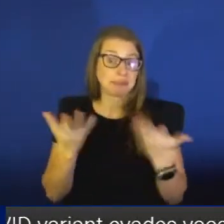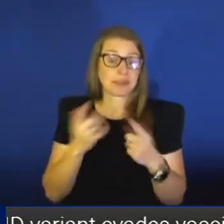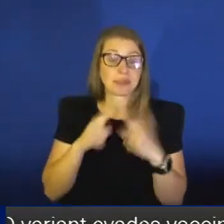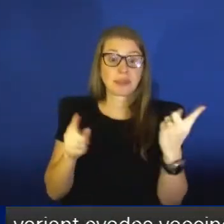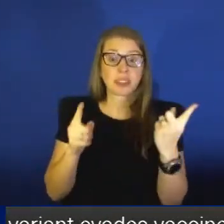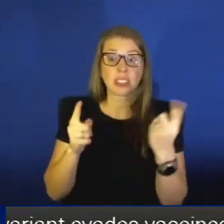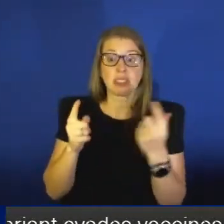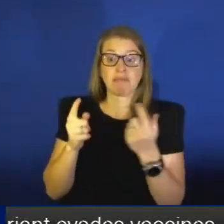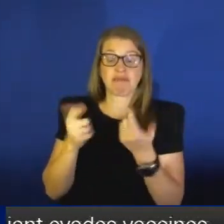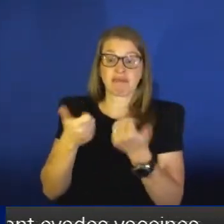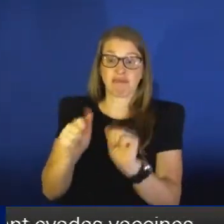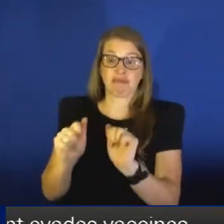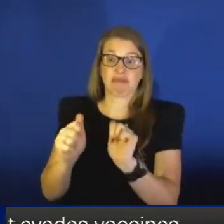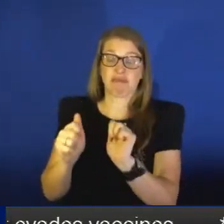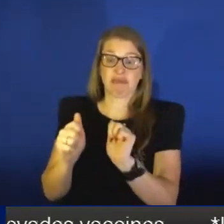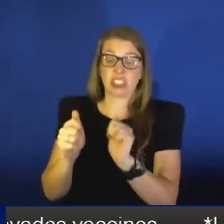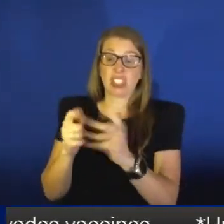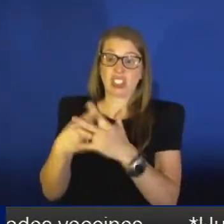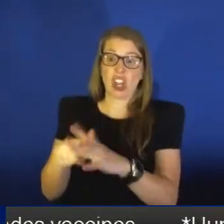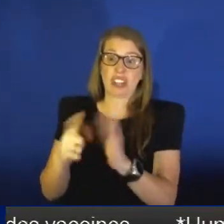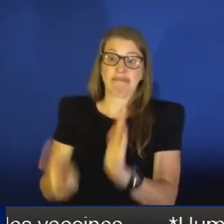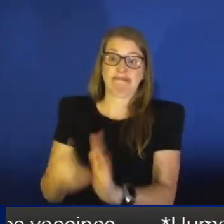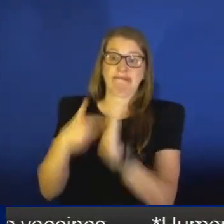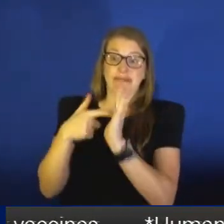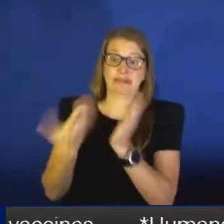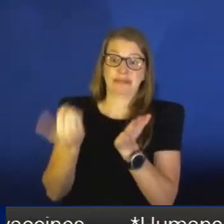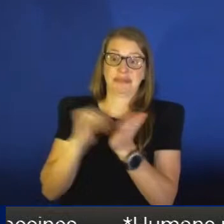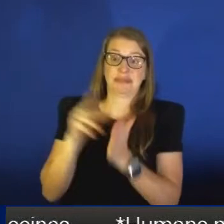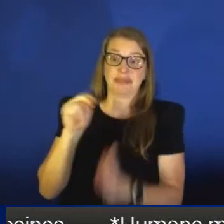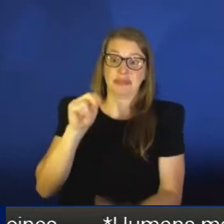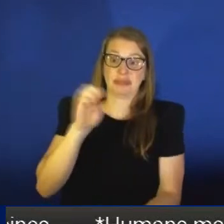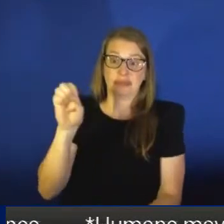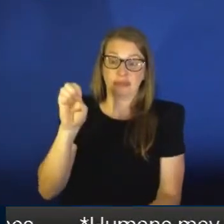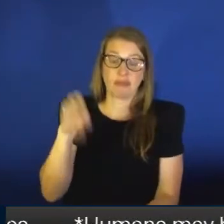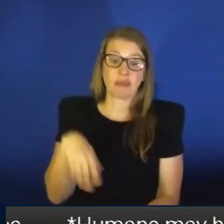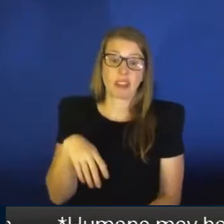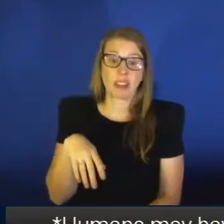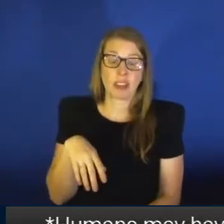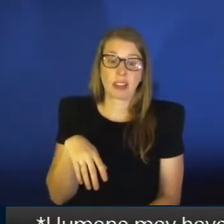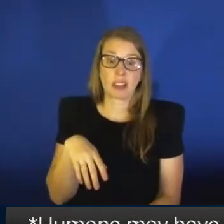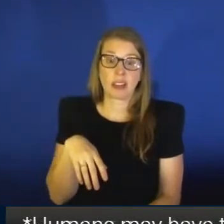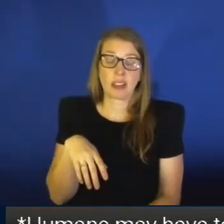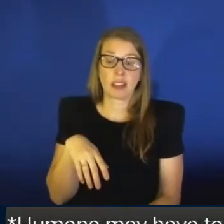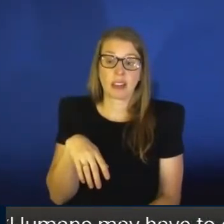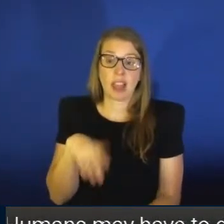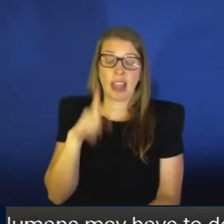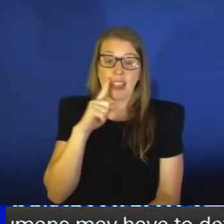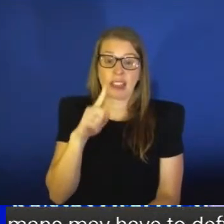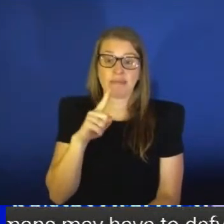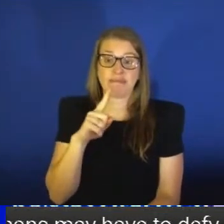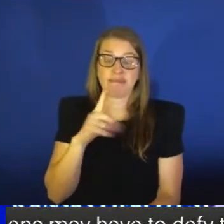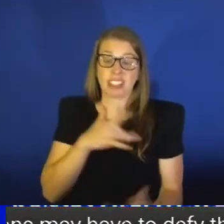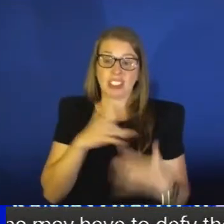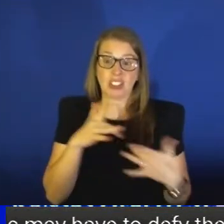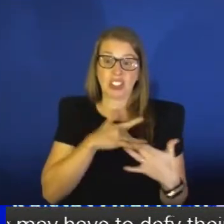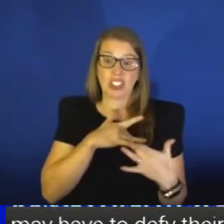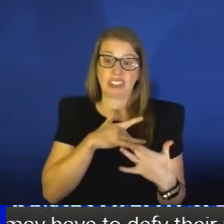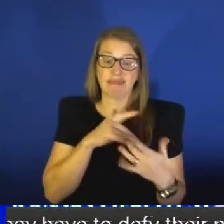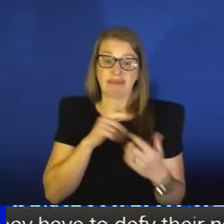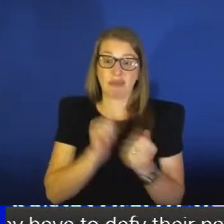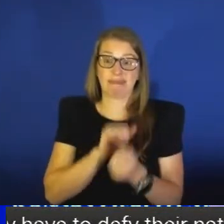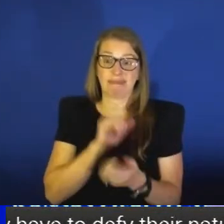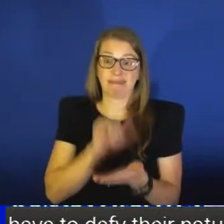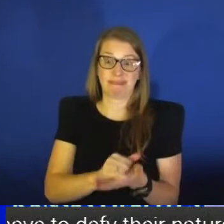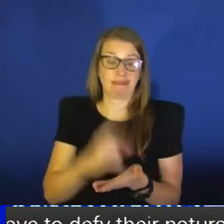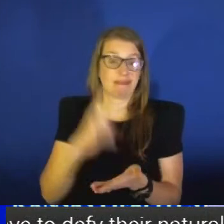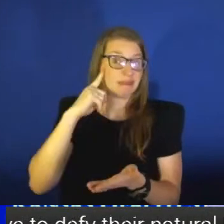the Northeast. I suspect that's going to come here. Otherwise, we're going to see the same And rise. I think the real concerning thing with that, Steve, is just as we now have heard and